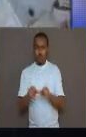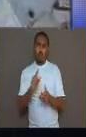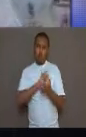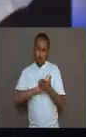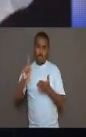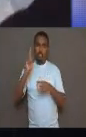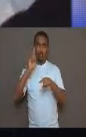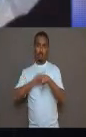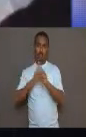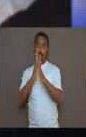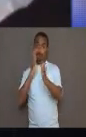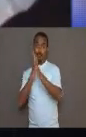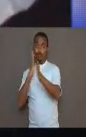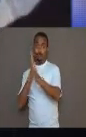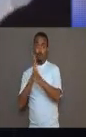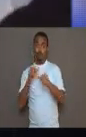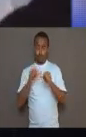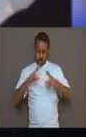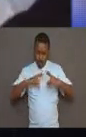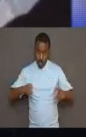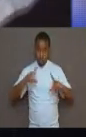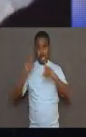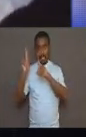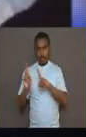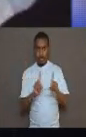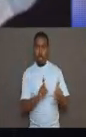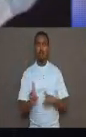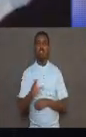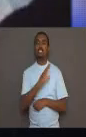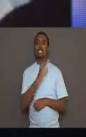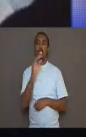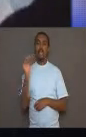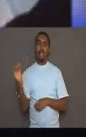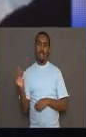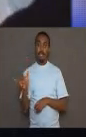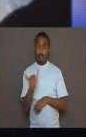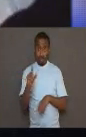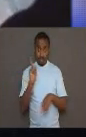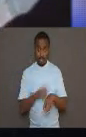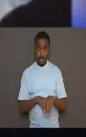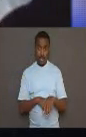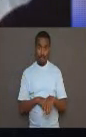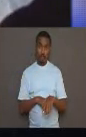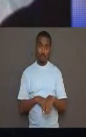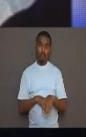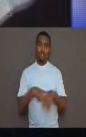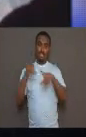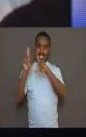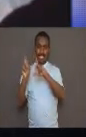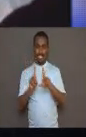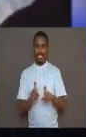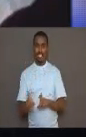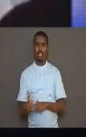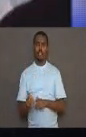a time, doing experiments and, at the same time, testing